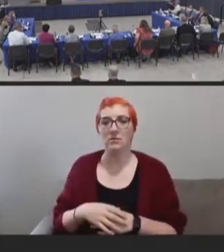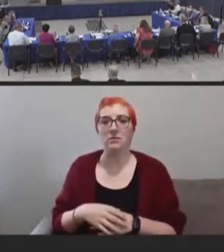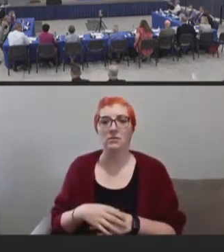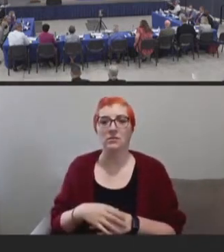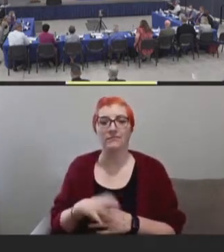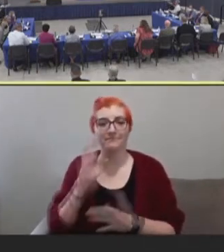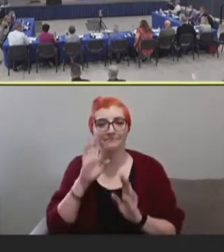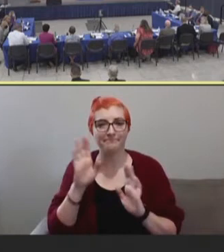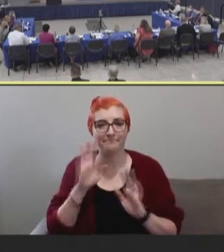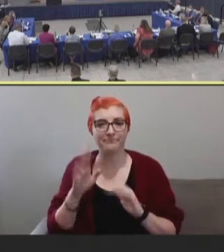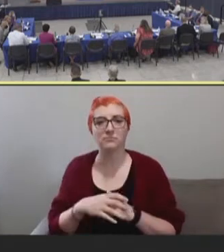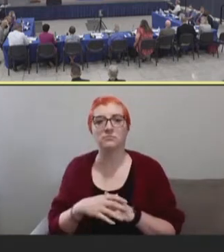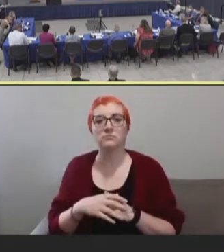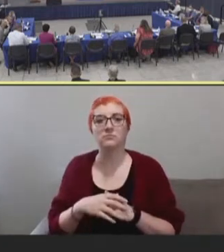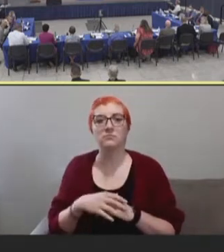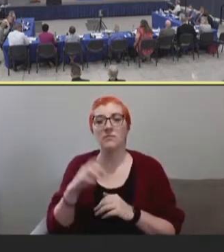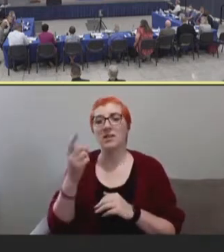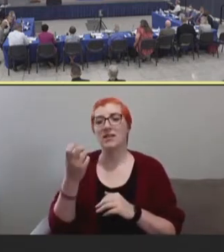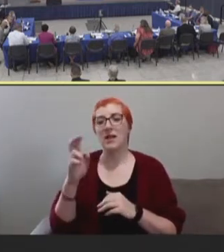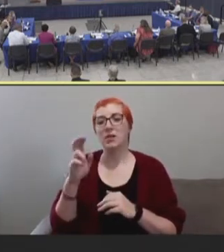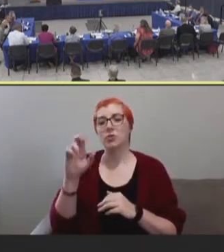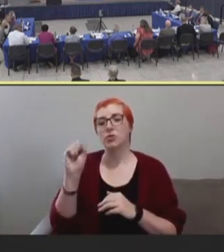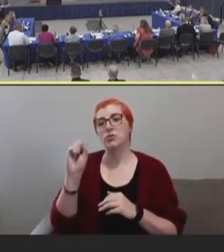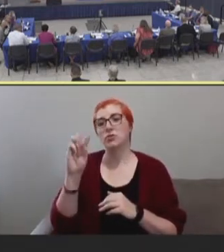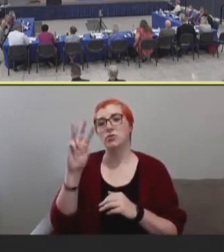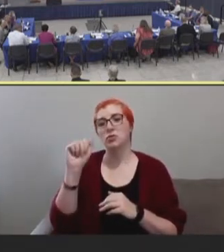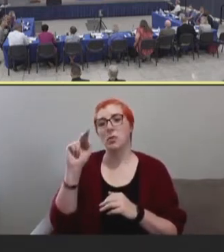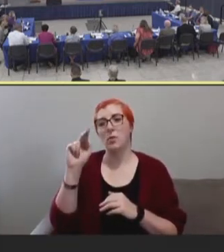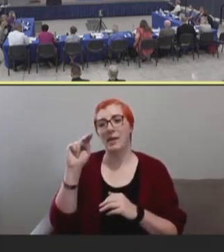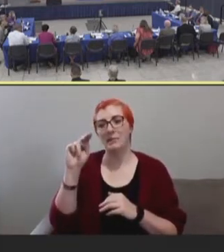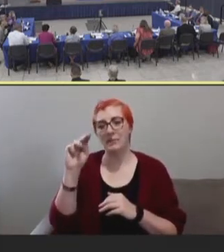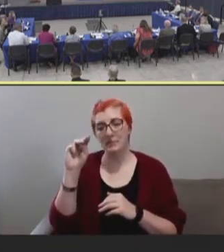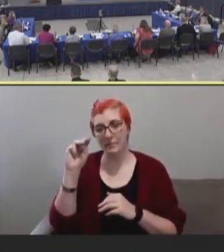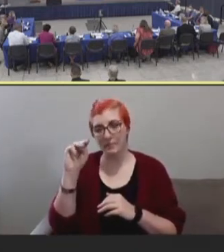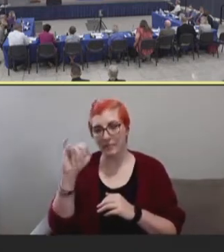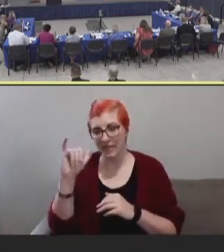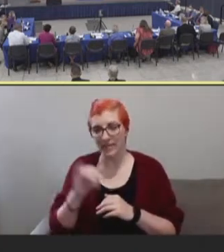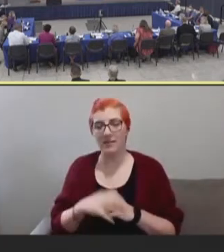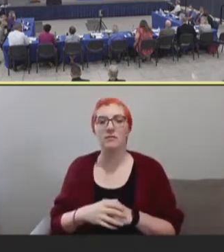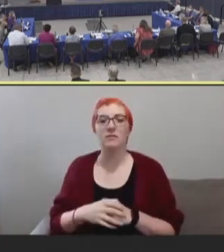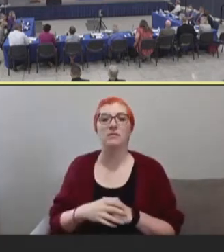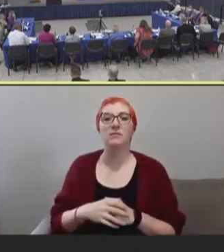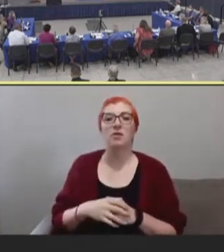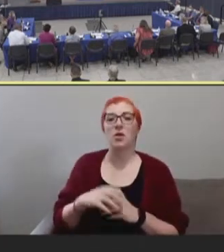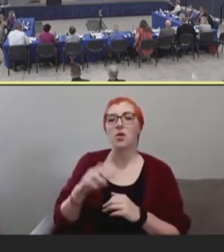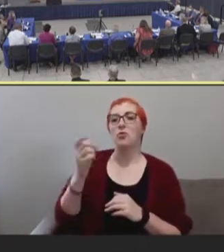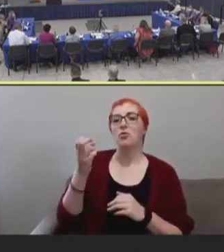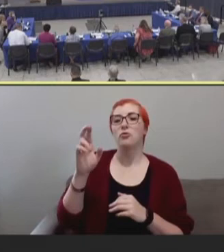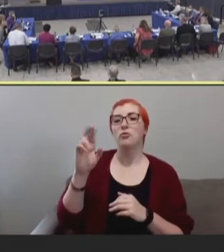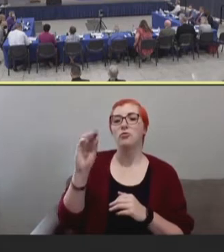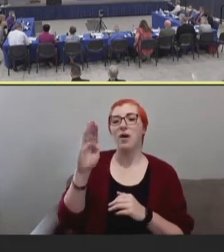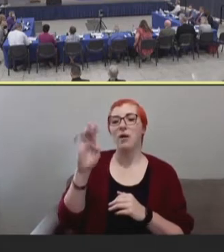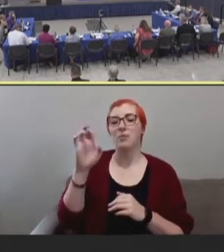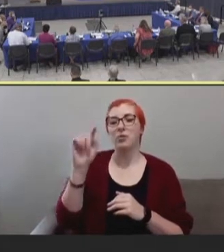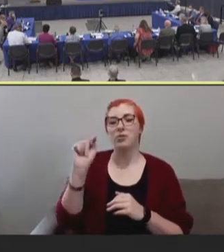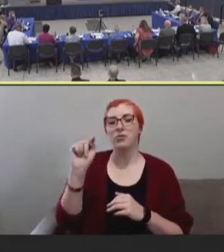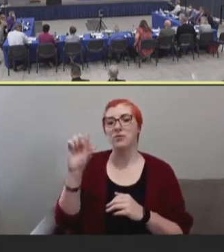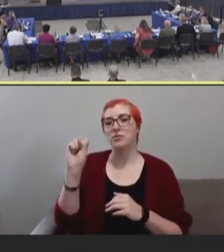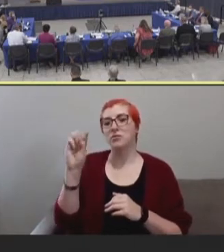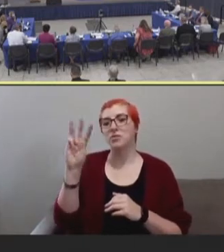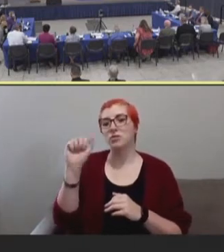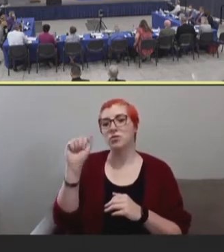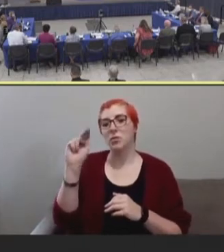Hello. Dr. Swami. Here. Good morning. Robert Swanson. Here.